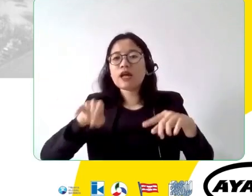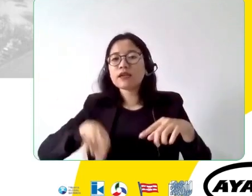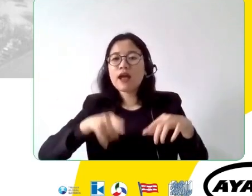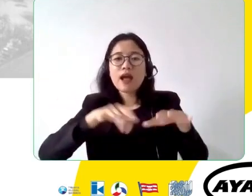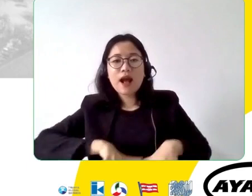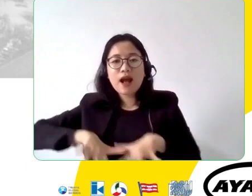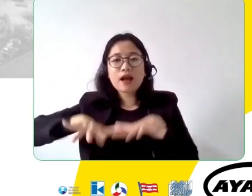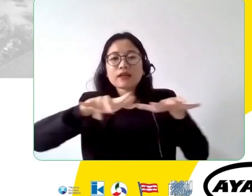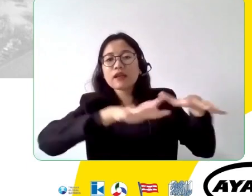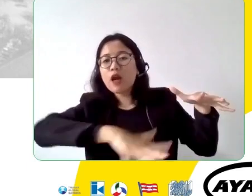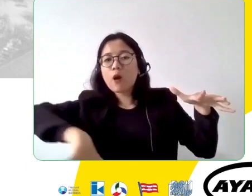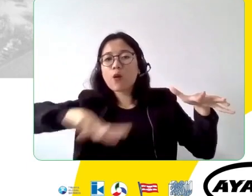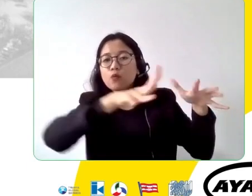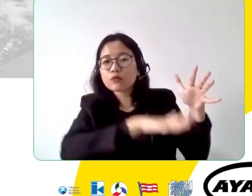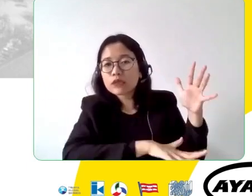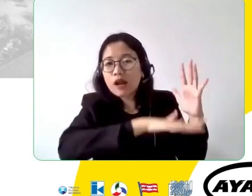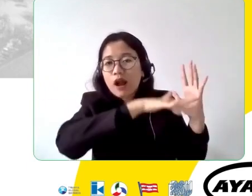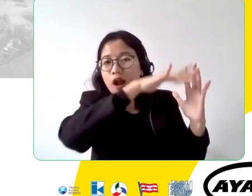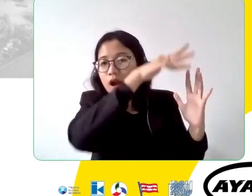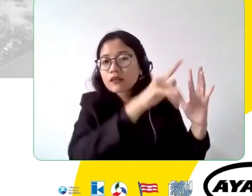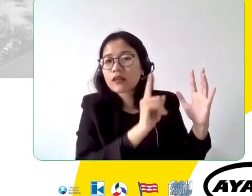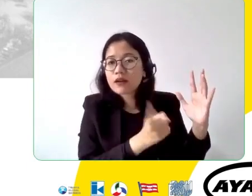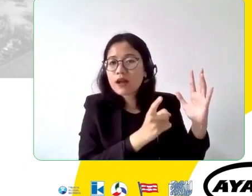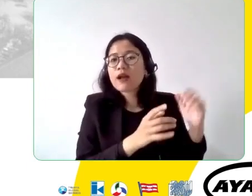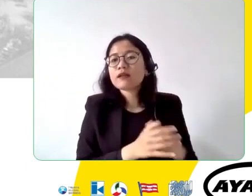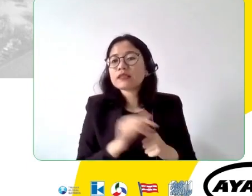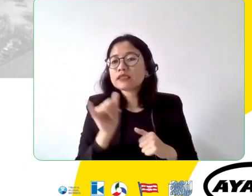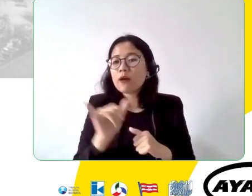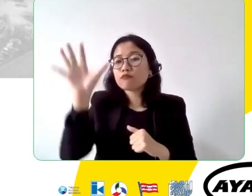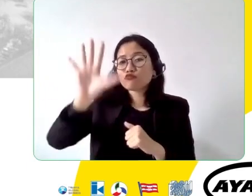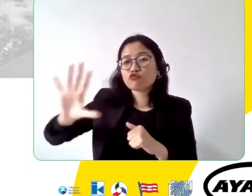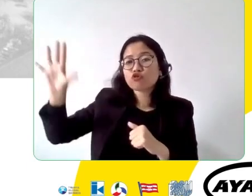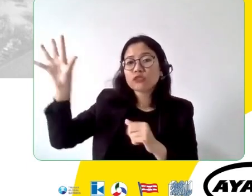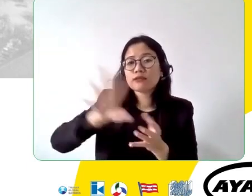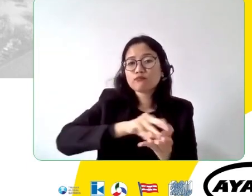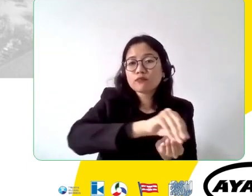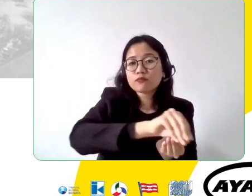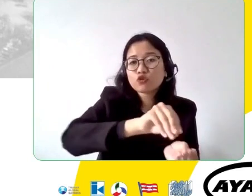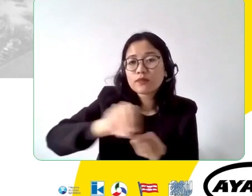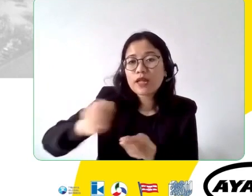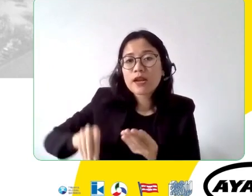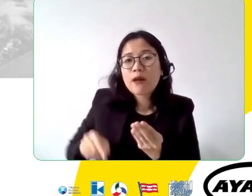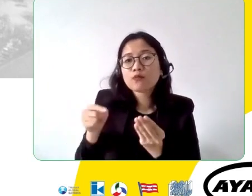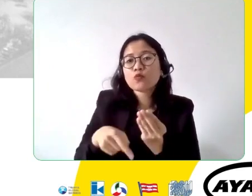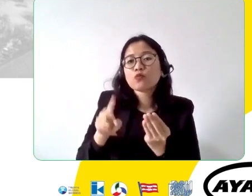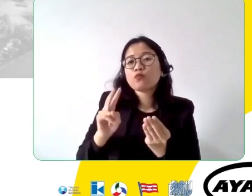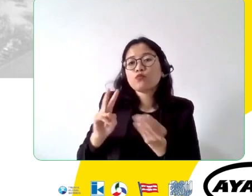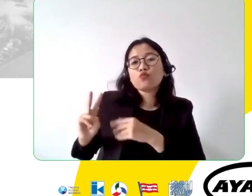pollution, reduced food and water quality, changes in infectious diseases and vector